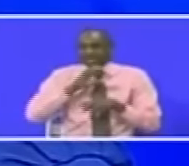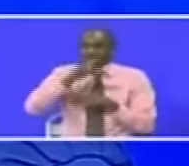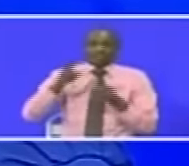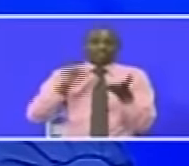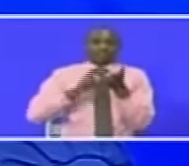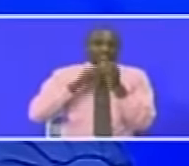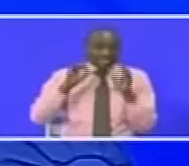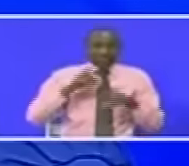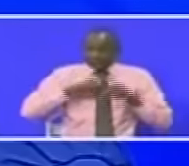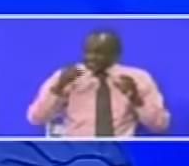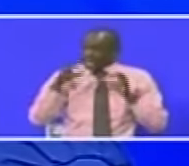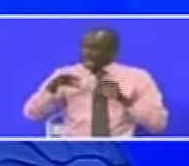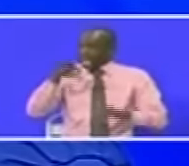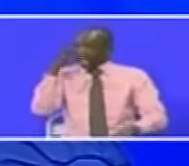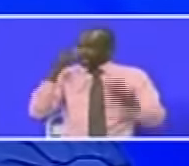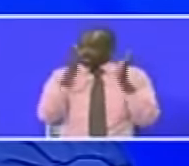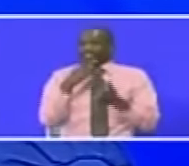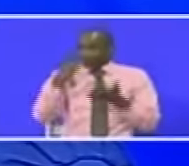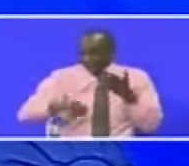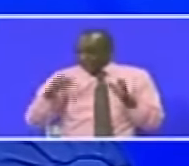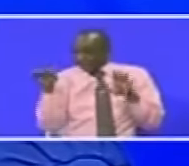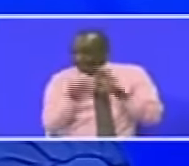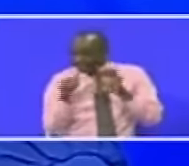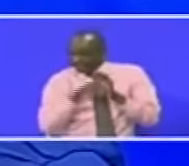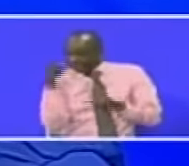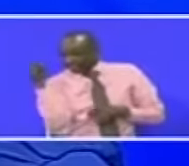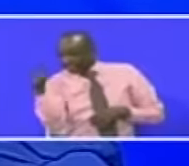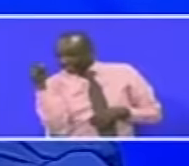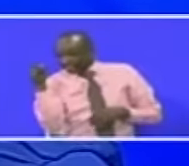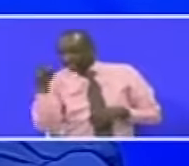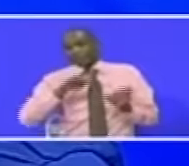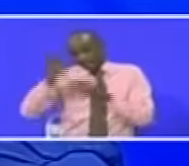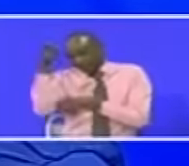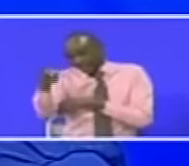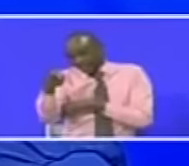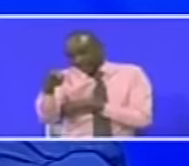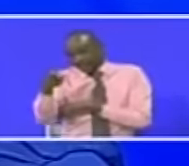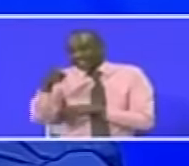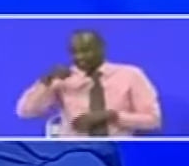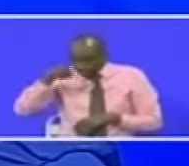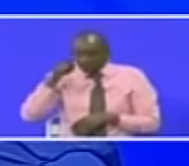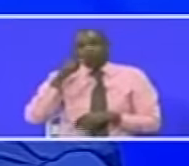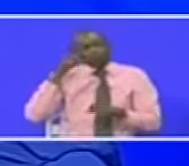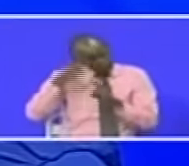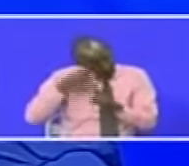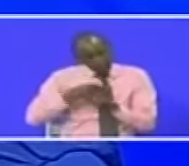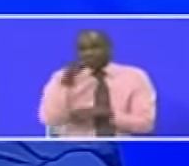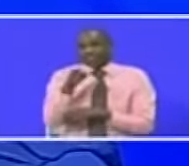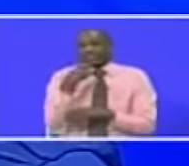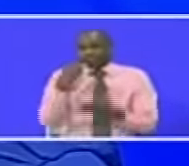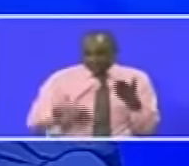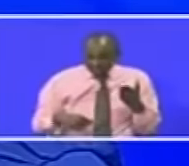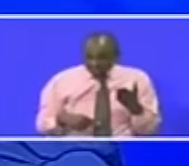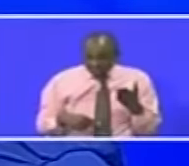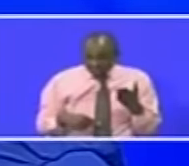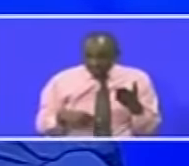but many analysts point out that it is some members of the very National Assembly who fought so hard to ensure a weak